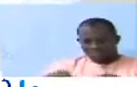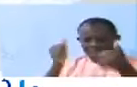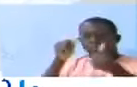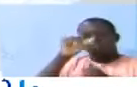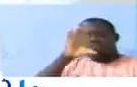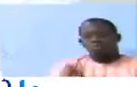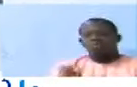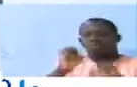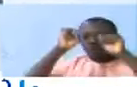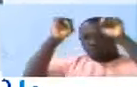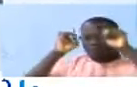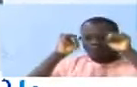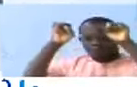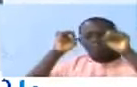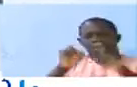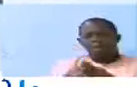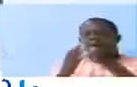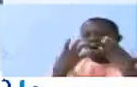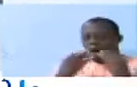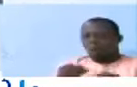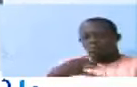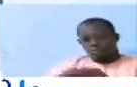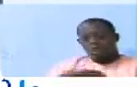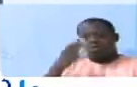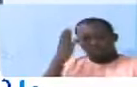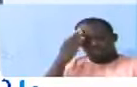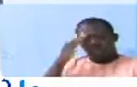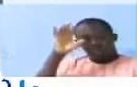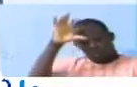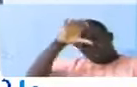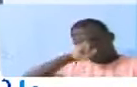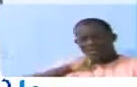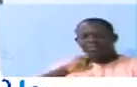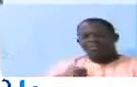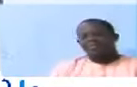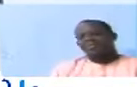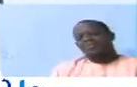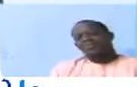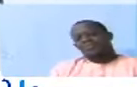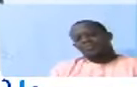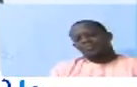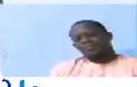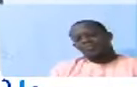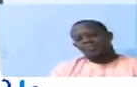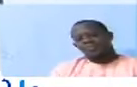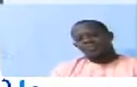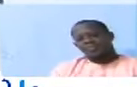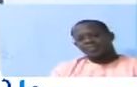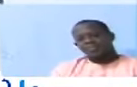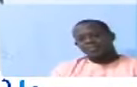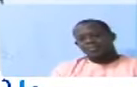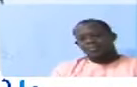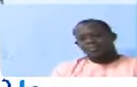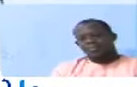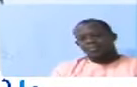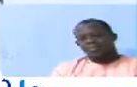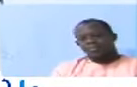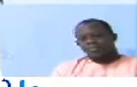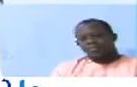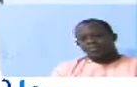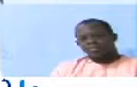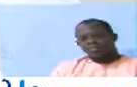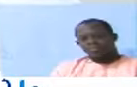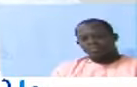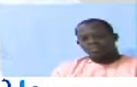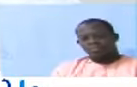commission way alle al fam parandi no nyaadi le kal fam kafundi kan nyokan kata nyim balamba yake ini mo ñolu comme man kafuno ñoma